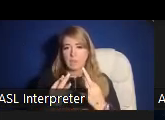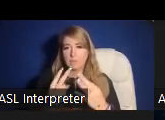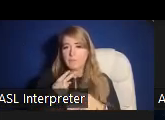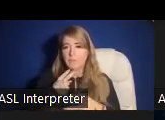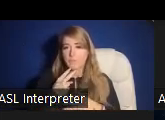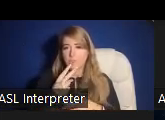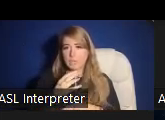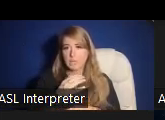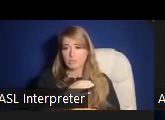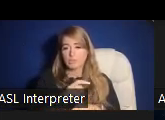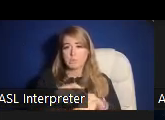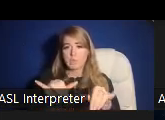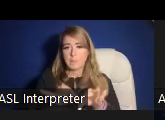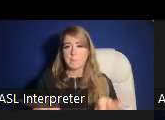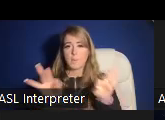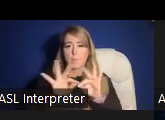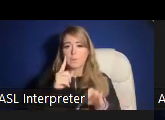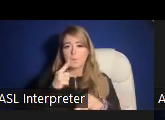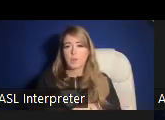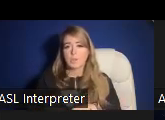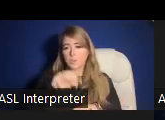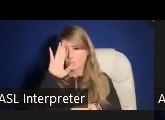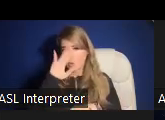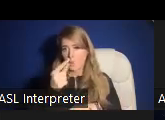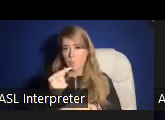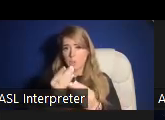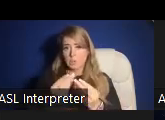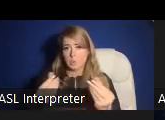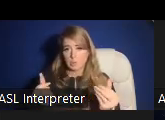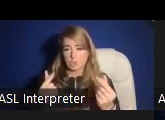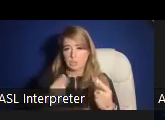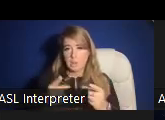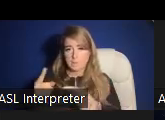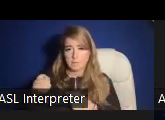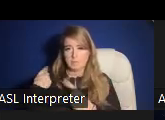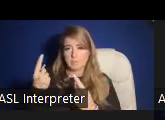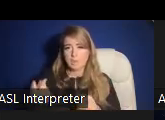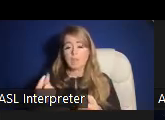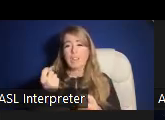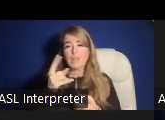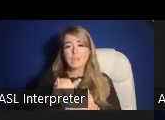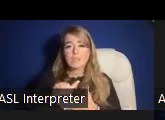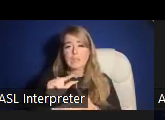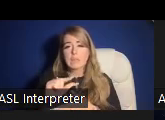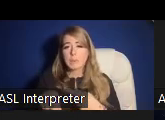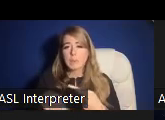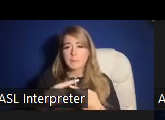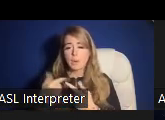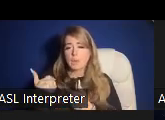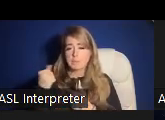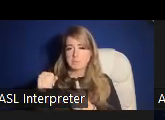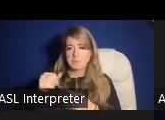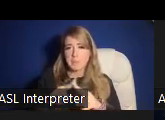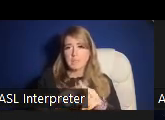But it would also be good for us to know what solutions were done. So it is a little bit about accountability, but